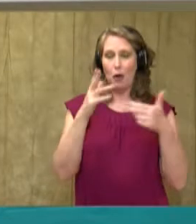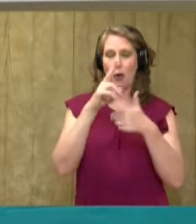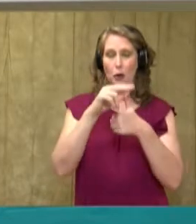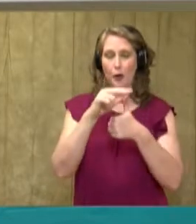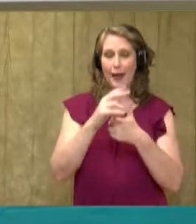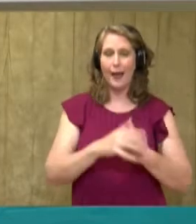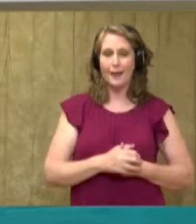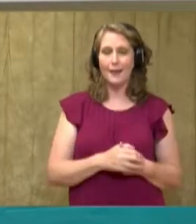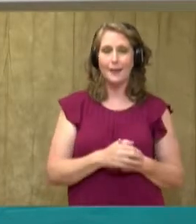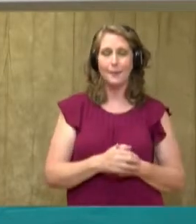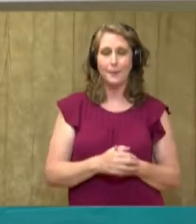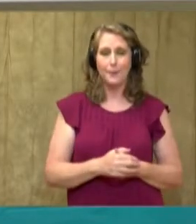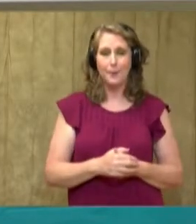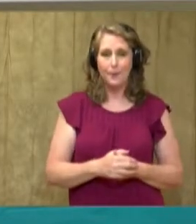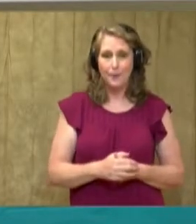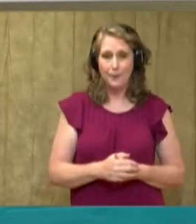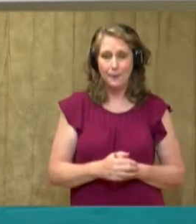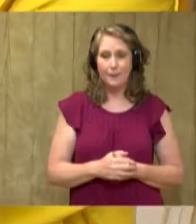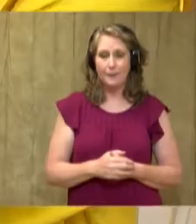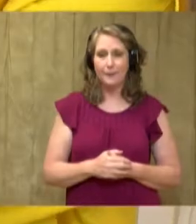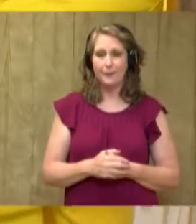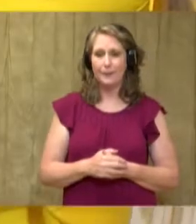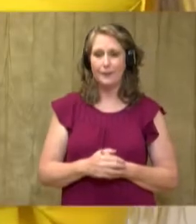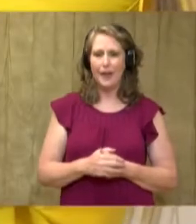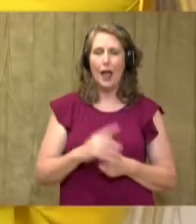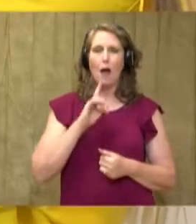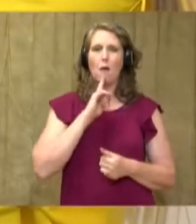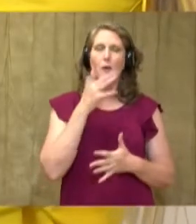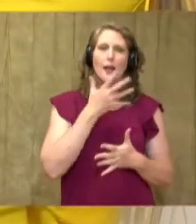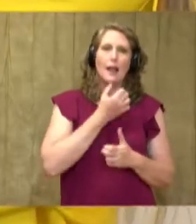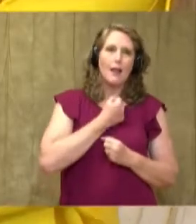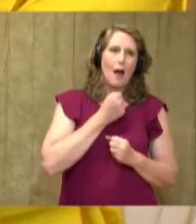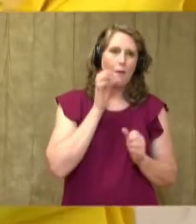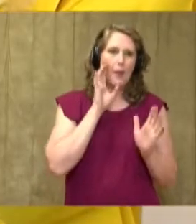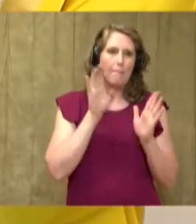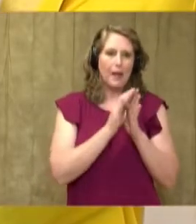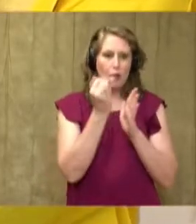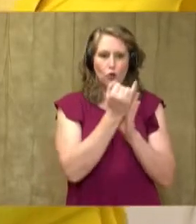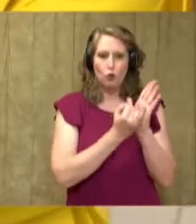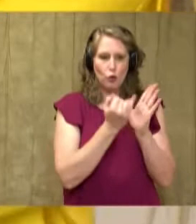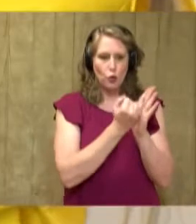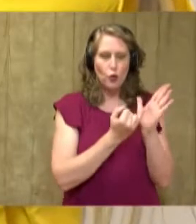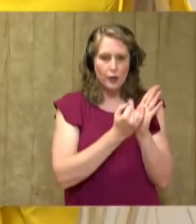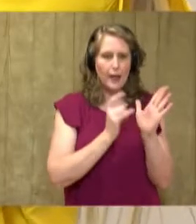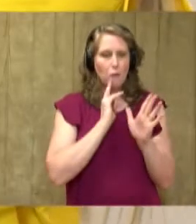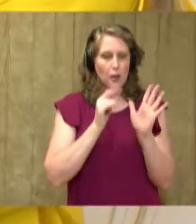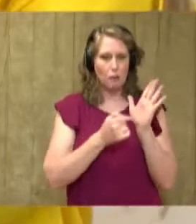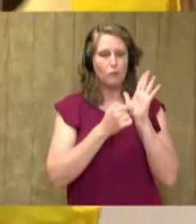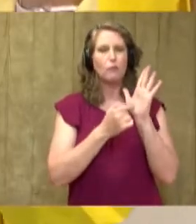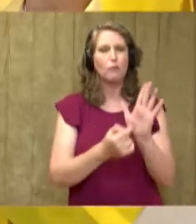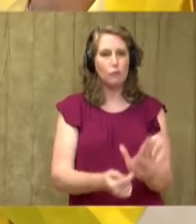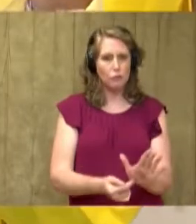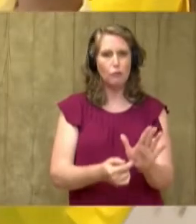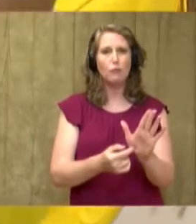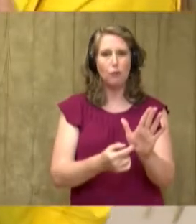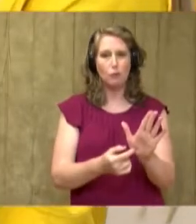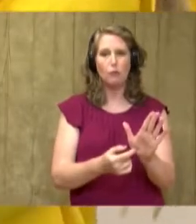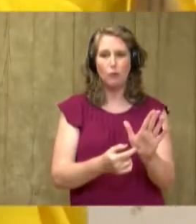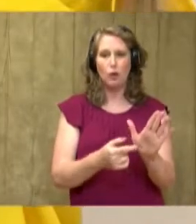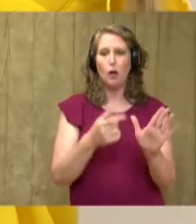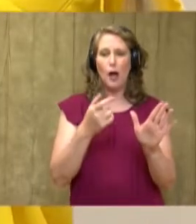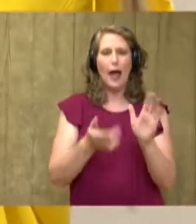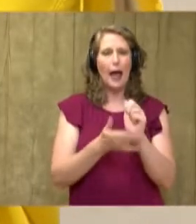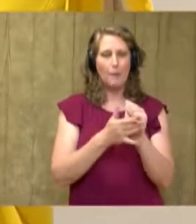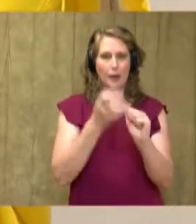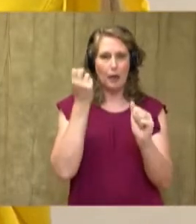we didn't already know about hurricanes. And I really love the pictures because I think that they do a wonderful job of really kind of